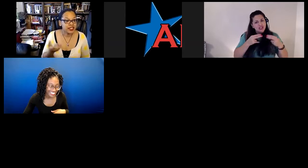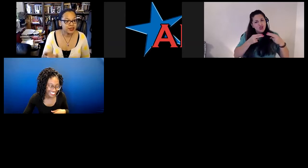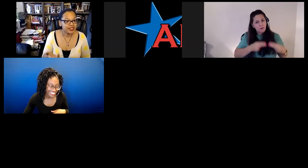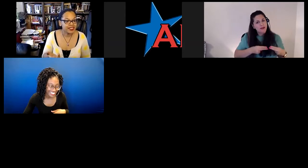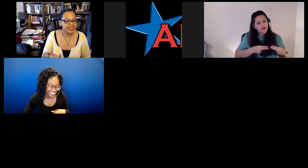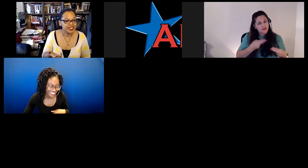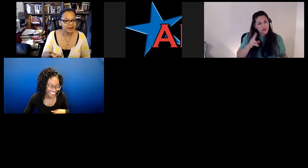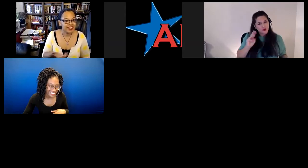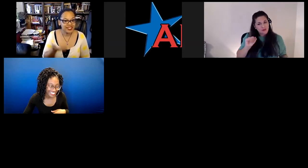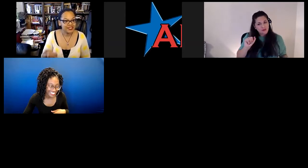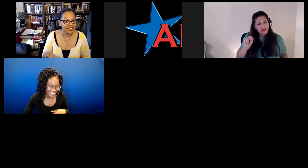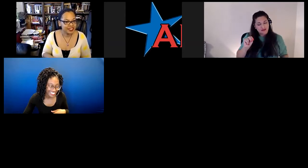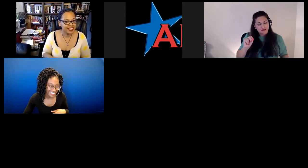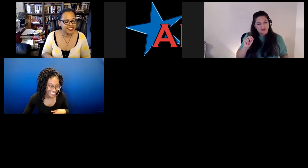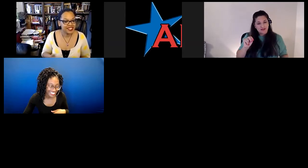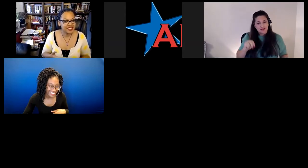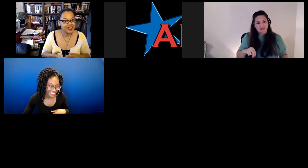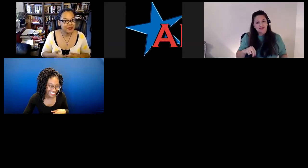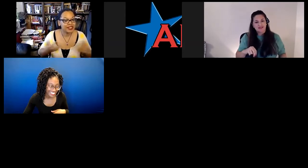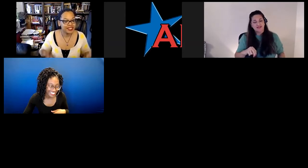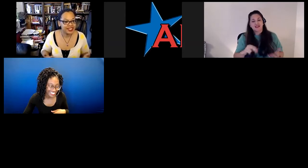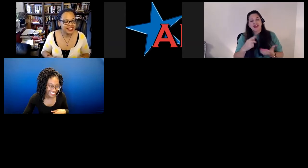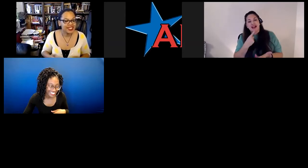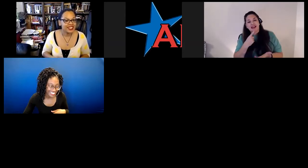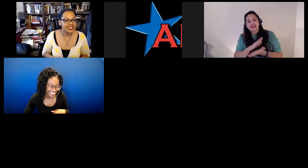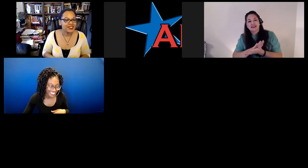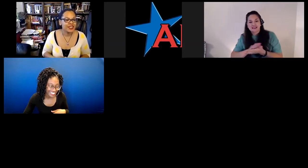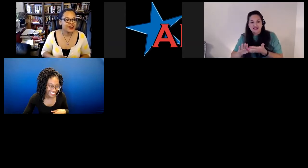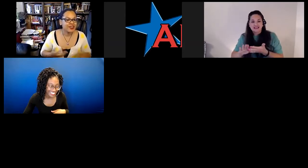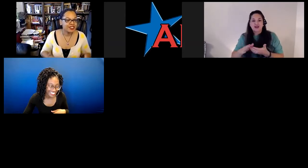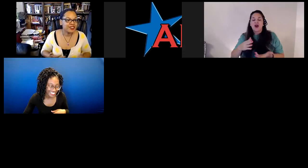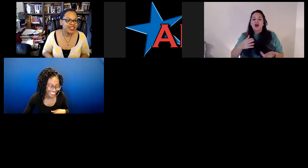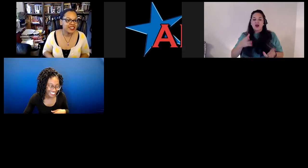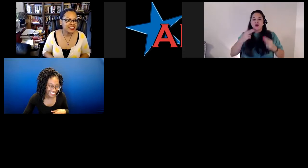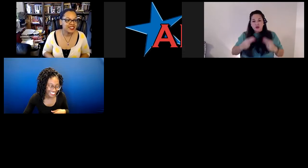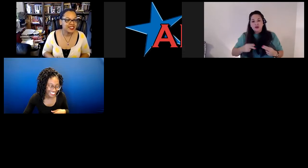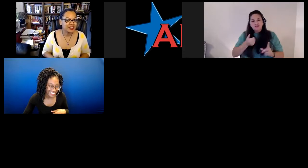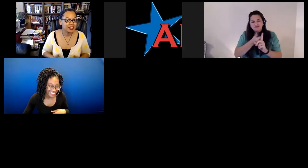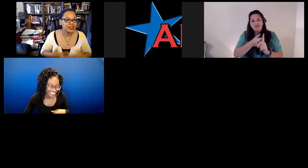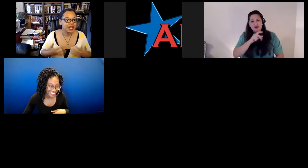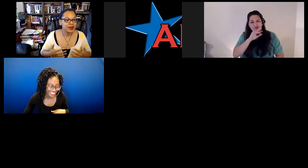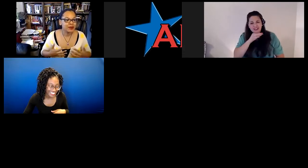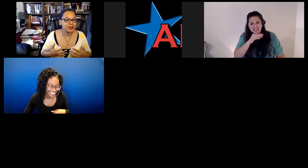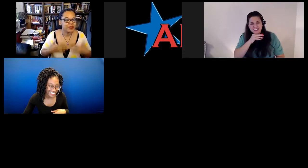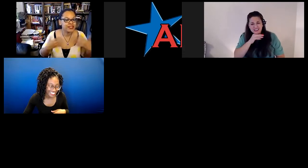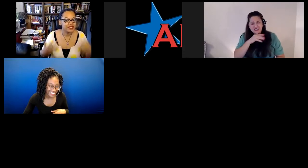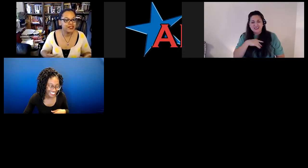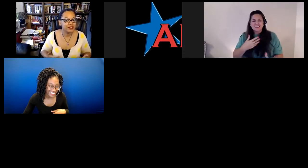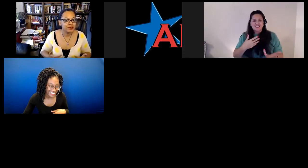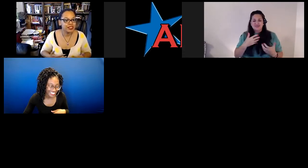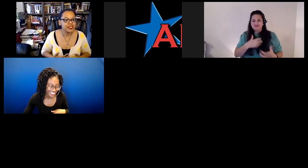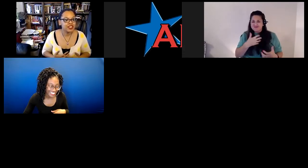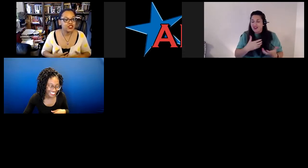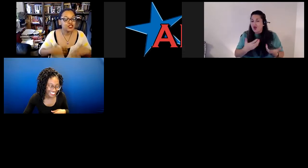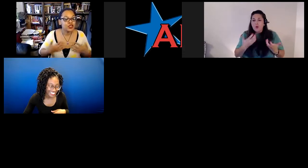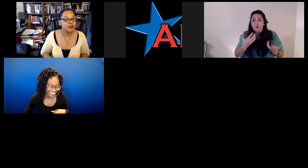that humans, as I lovingly say, are messy, we also can't allow the messiness of